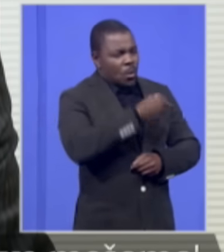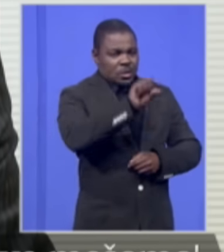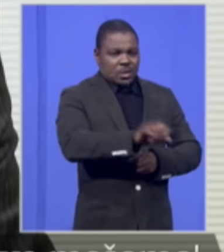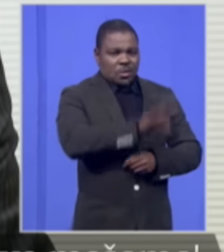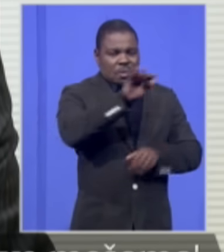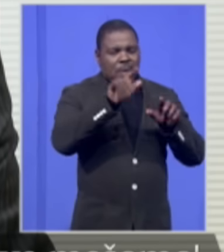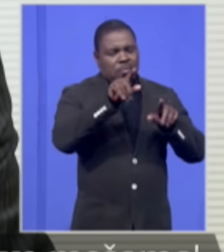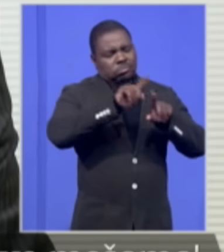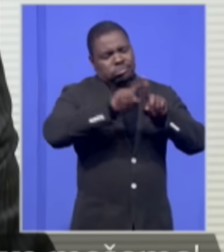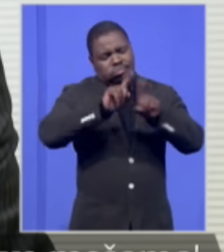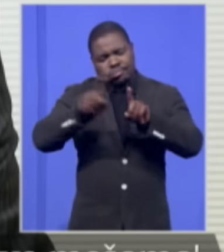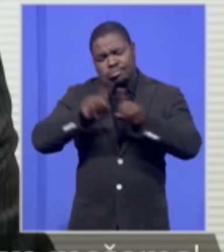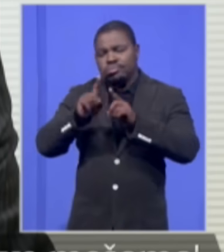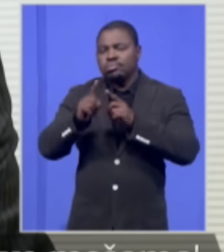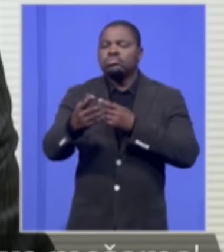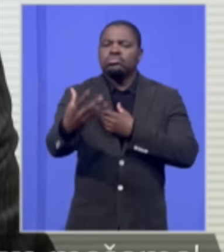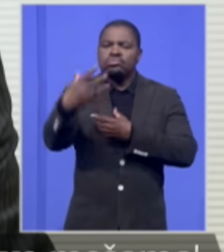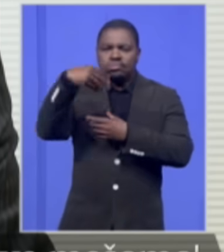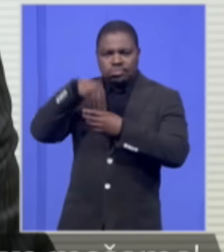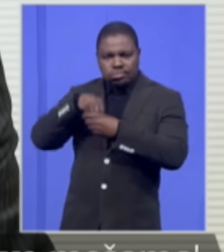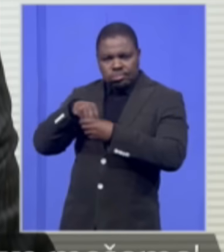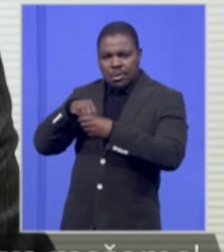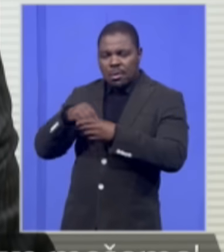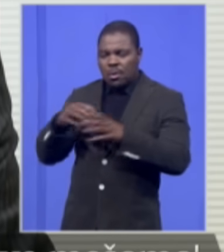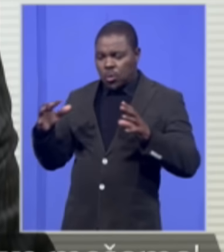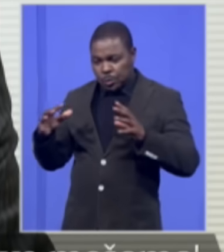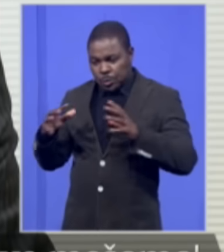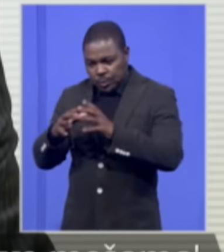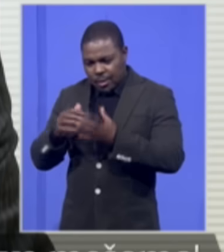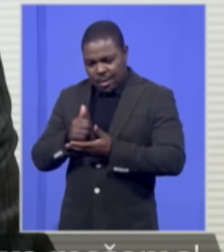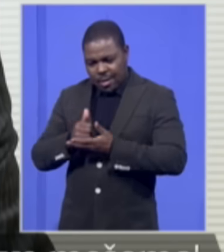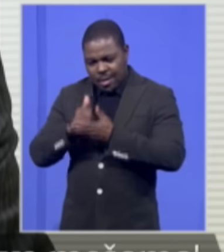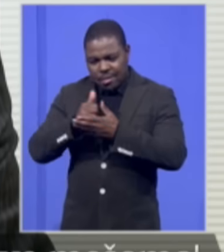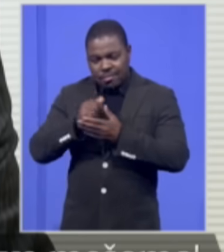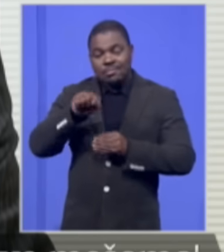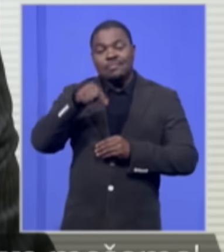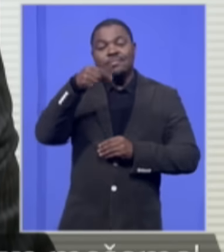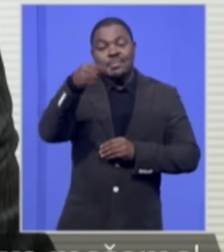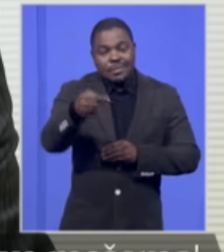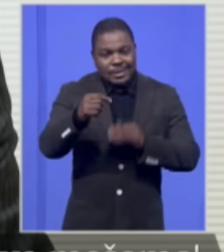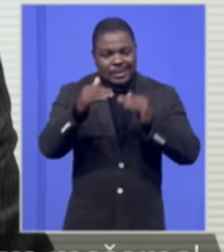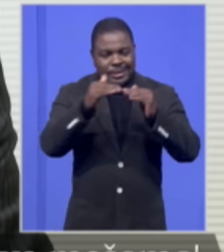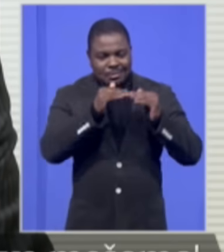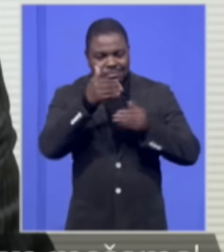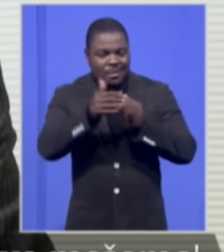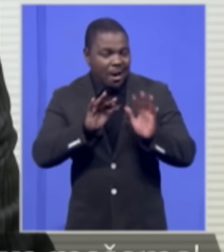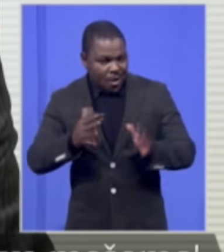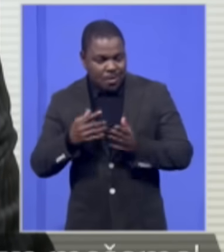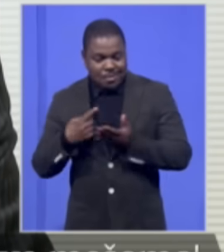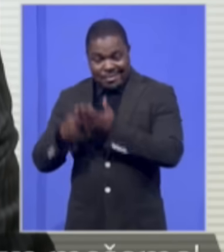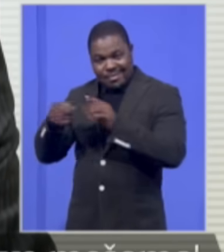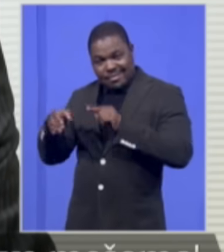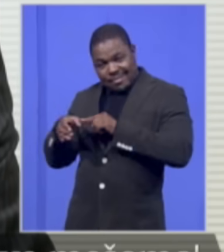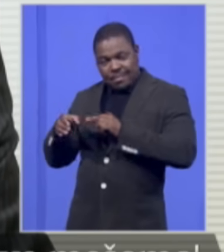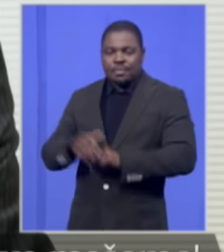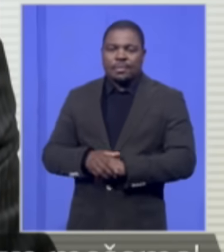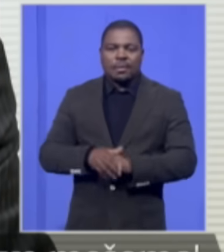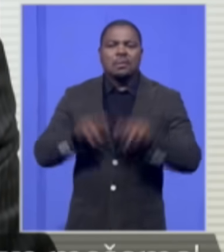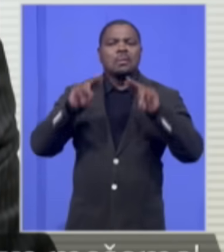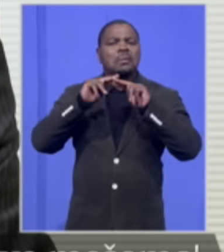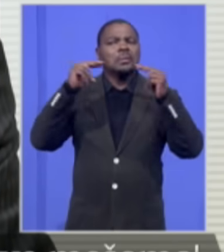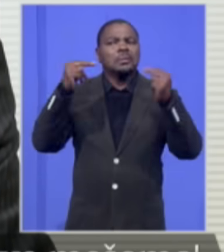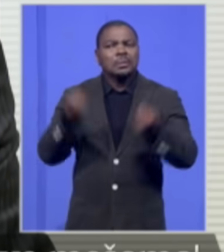life to come together and help shape the next chapter of our democracy. Through the national dialogue, we